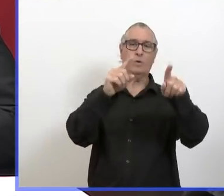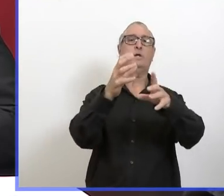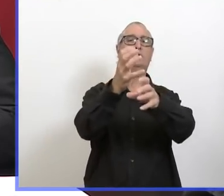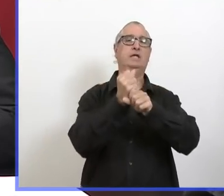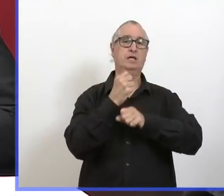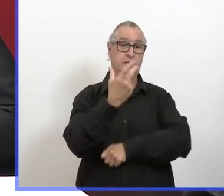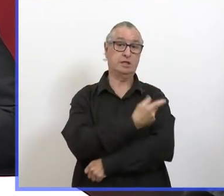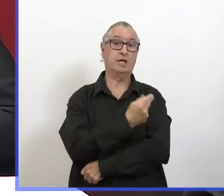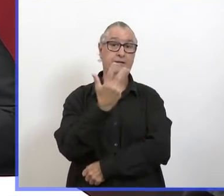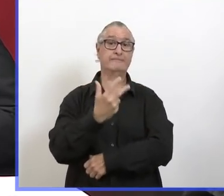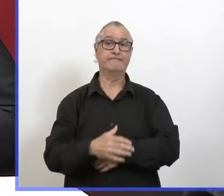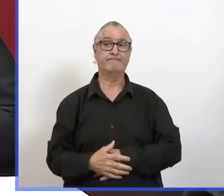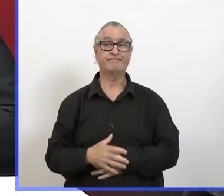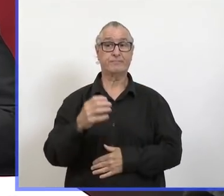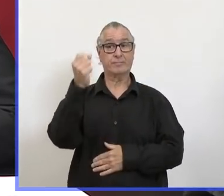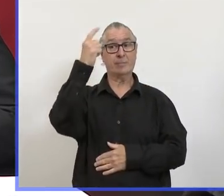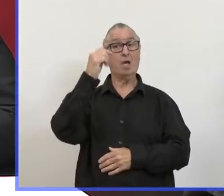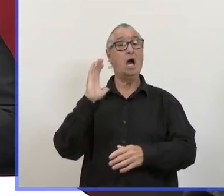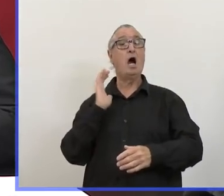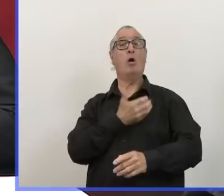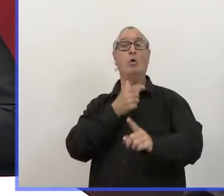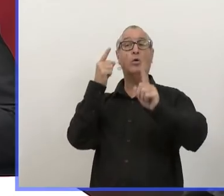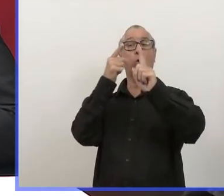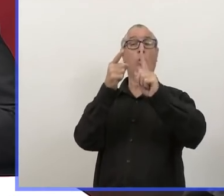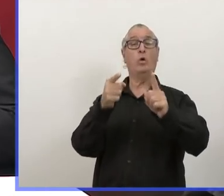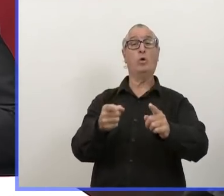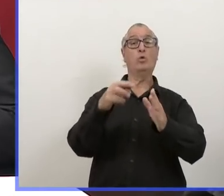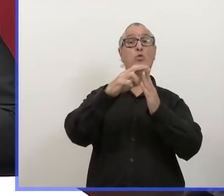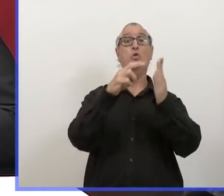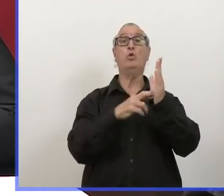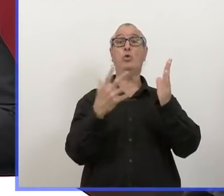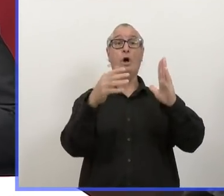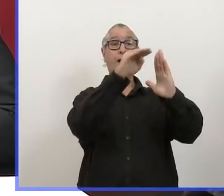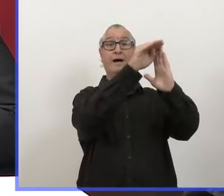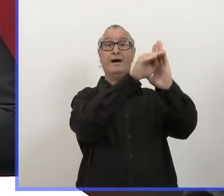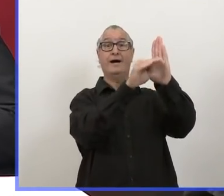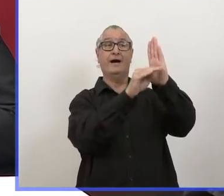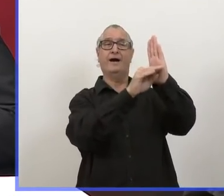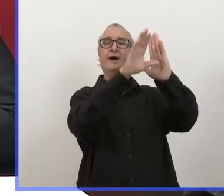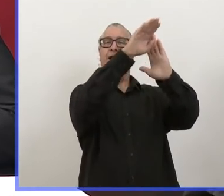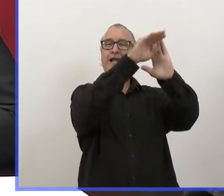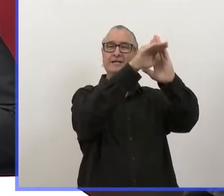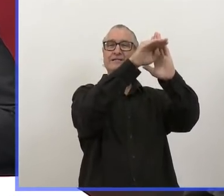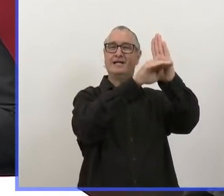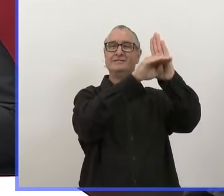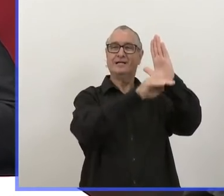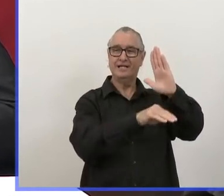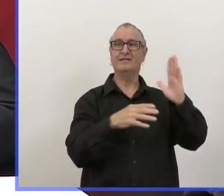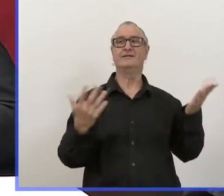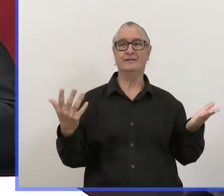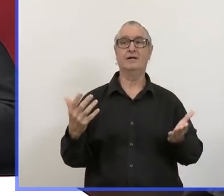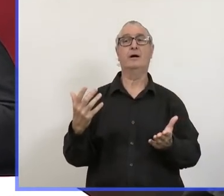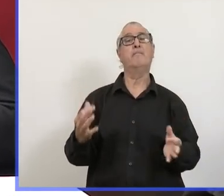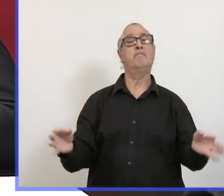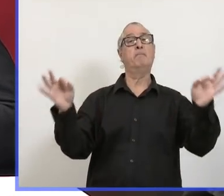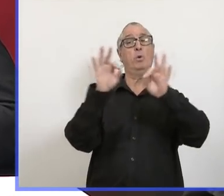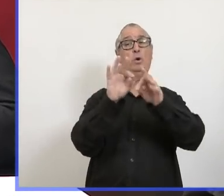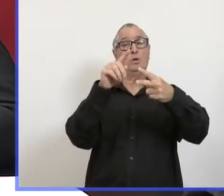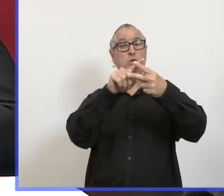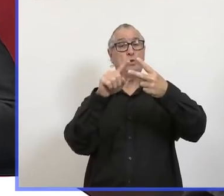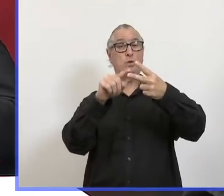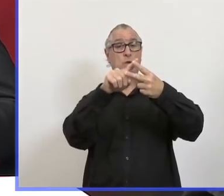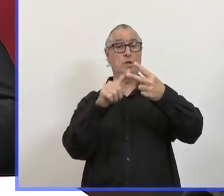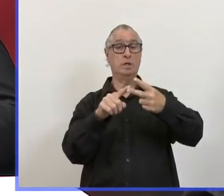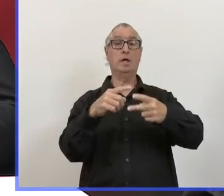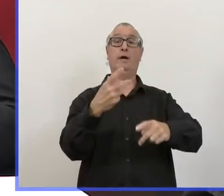we have in the future, it is going to be dependent on how much immunity we have and the impacts on the acute care system. So again, you know, we know of some variants